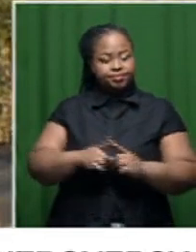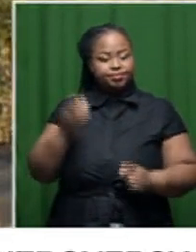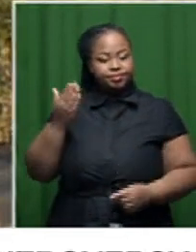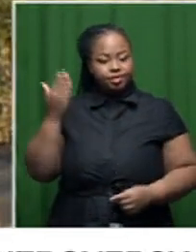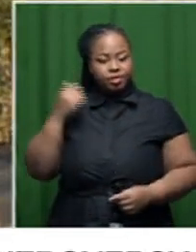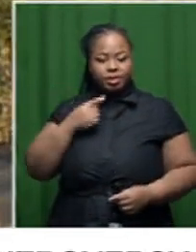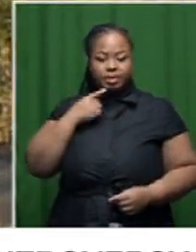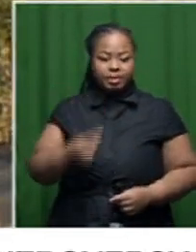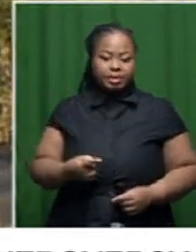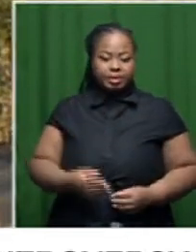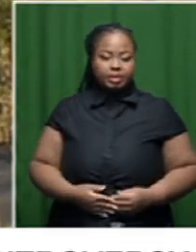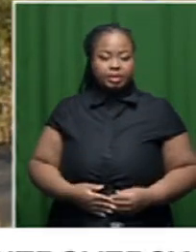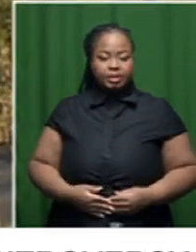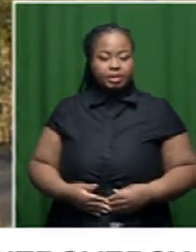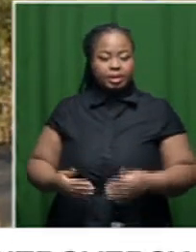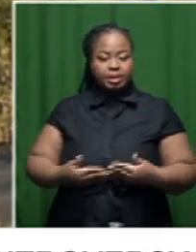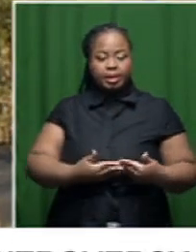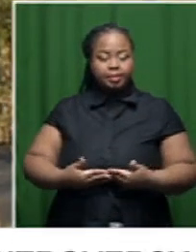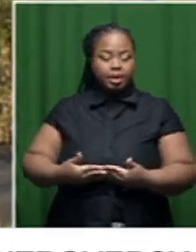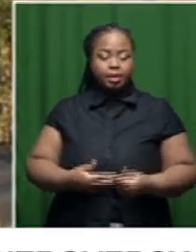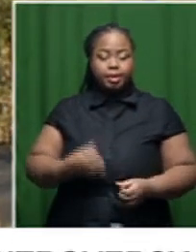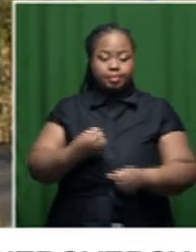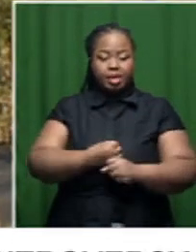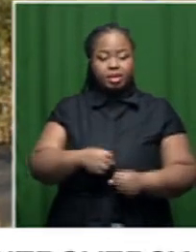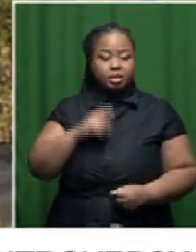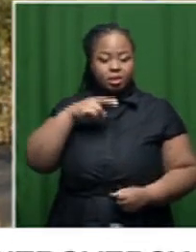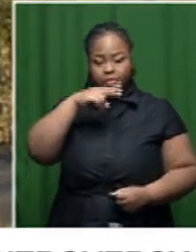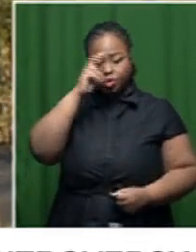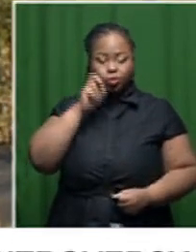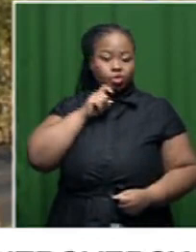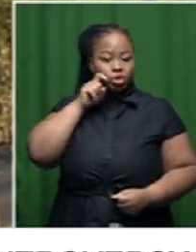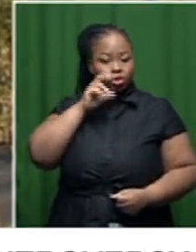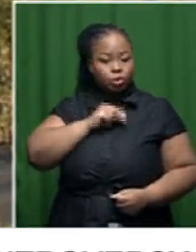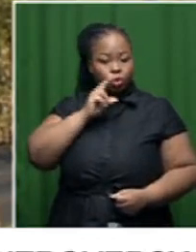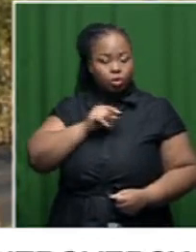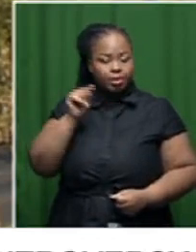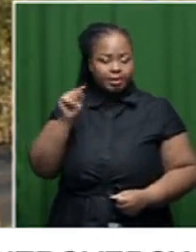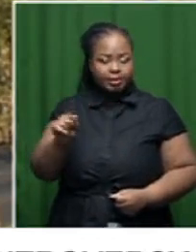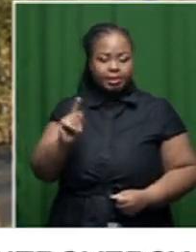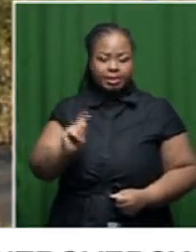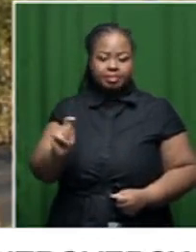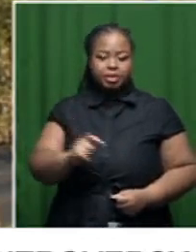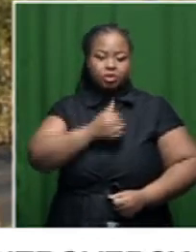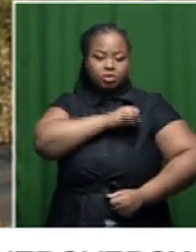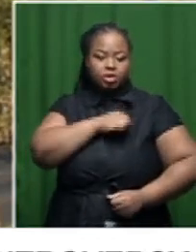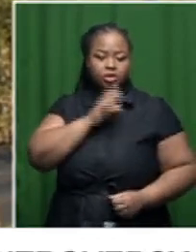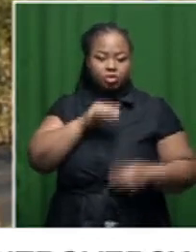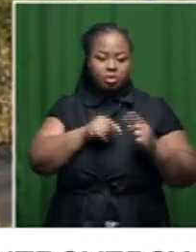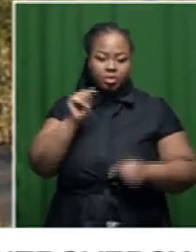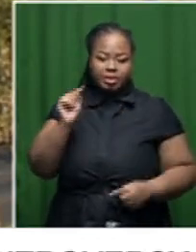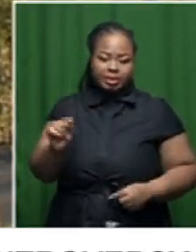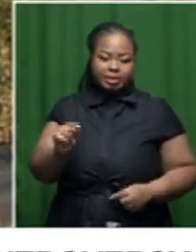goes, baby makes the blue jeans talk. Well, it seems Tembisa Hospital has a lot to talk